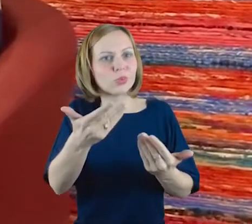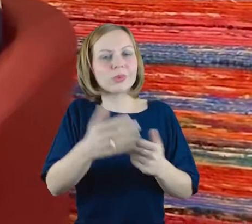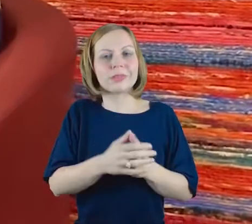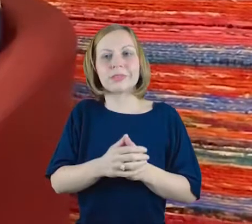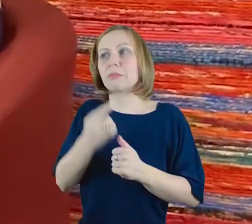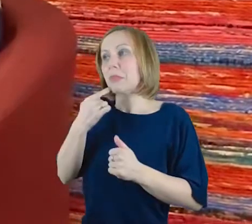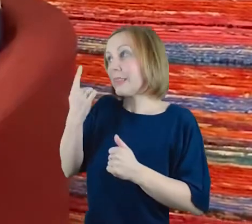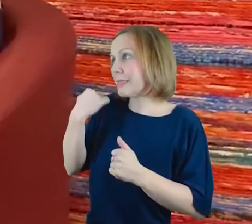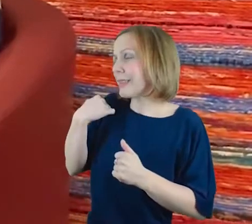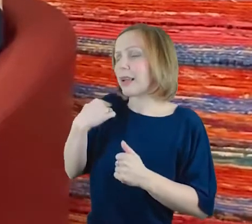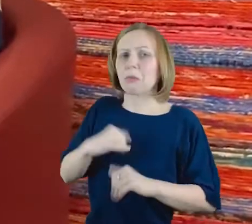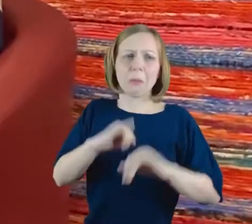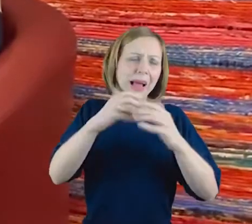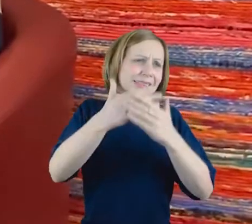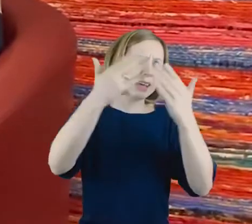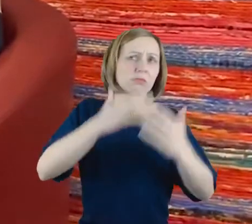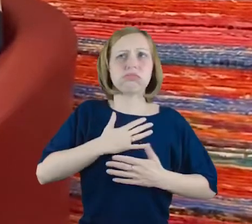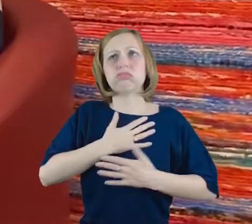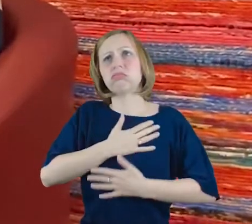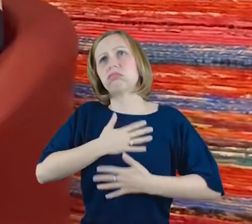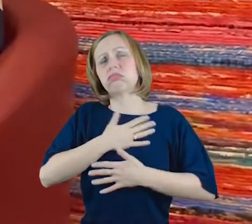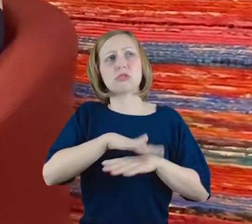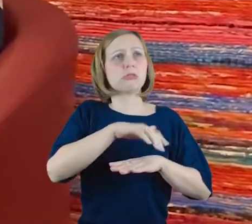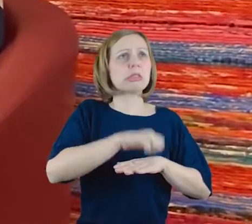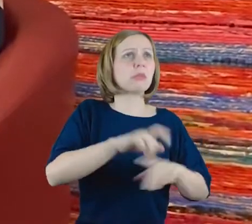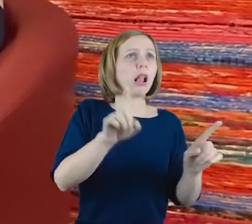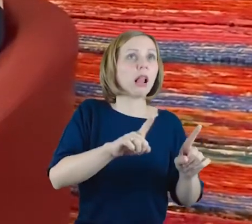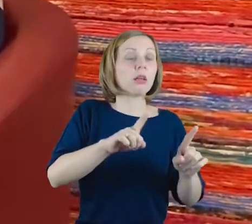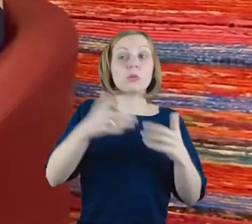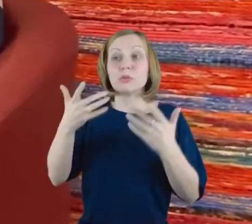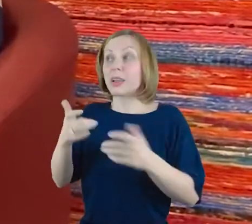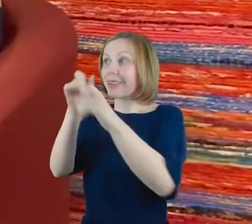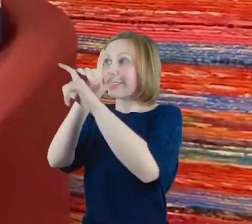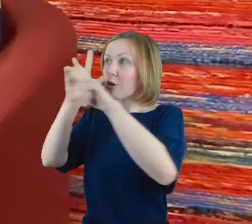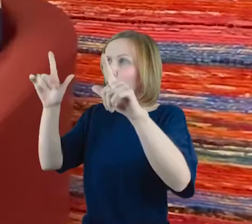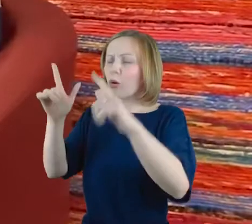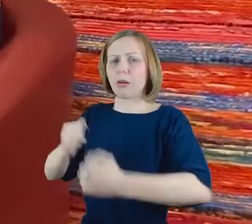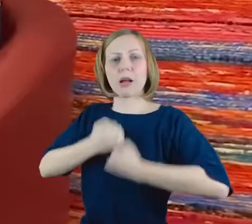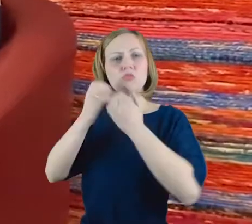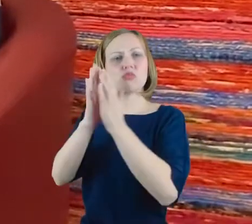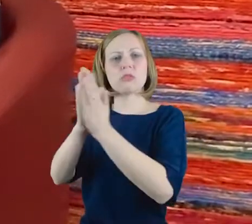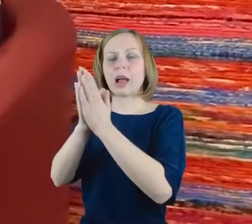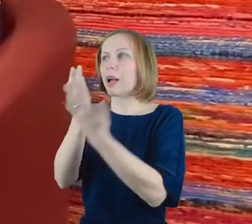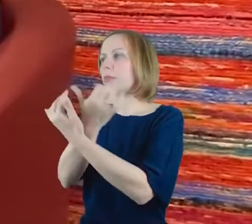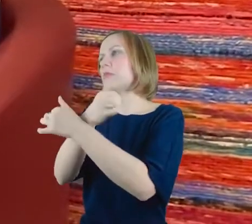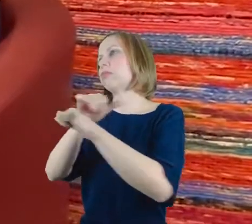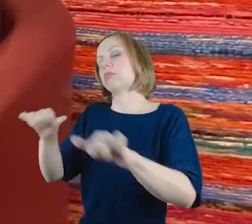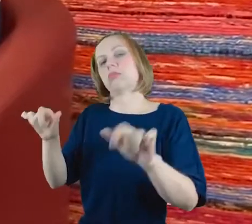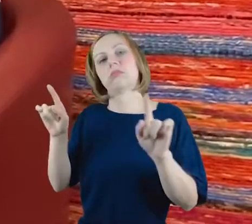just worrying about Christmas, today the Lord has answered my prayers. And I think that as long as you can keep your